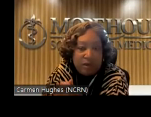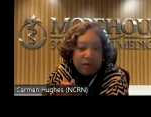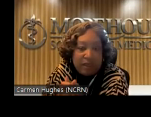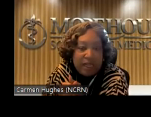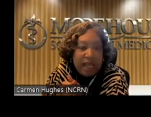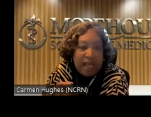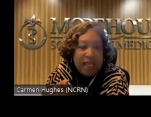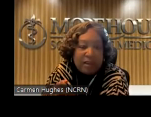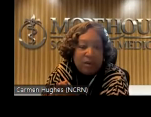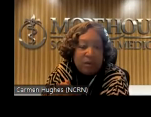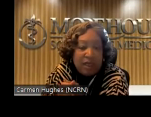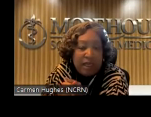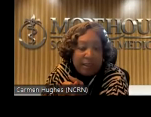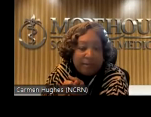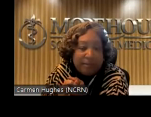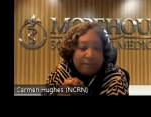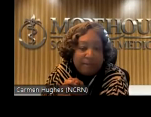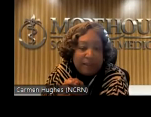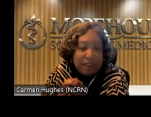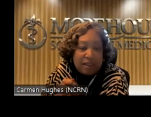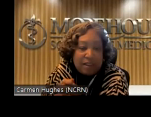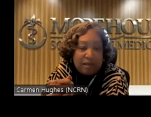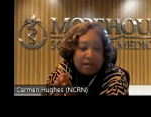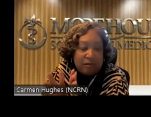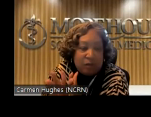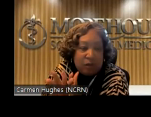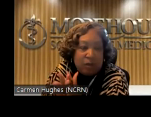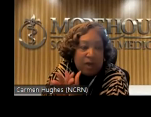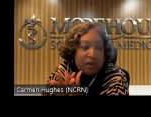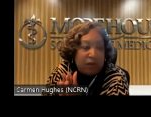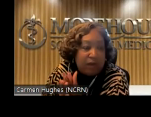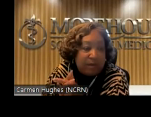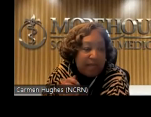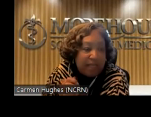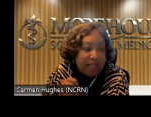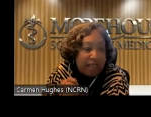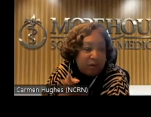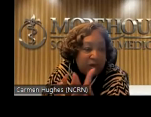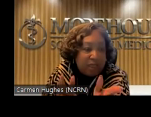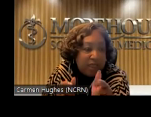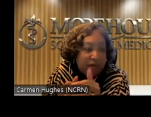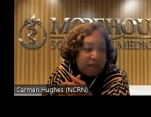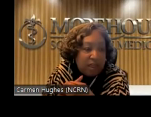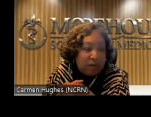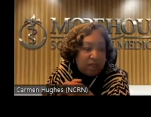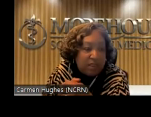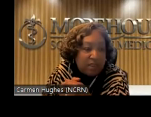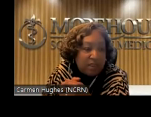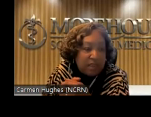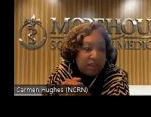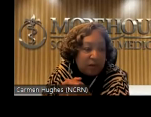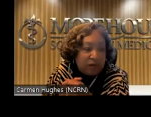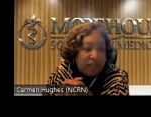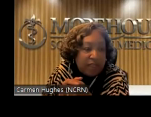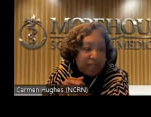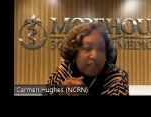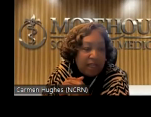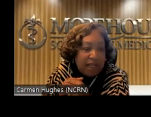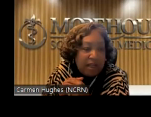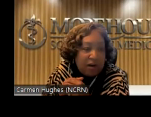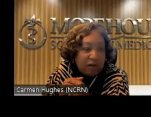what you're doing. And so we want to get your feedback. You see the evaluation